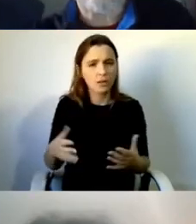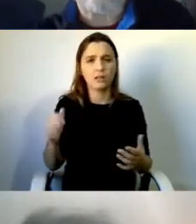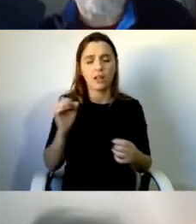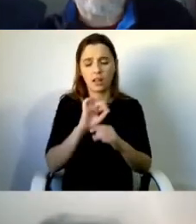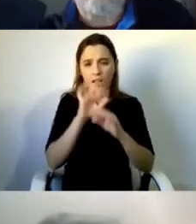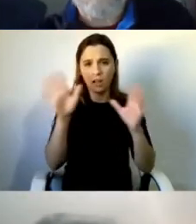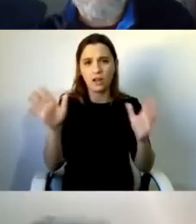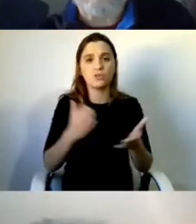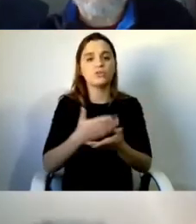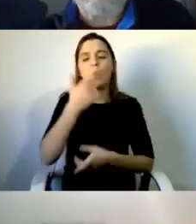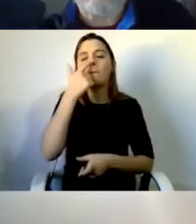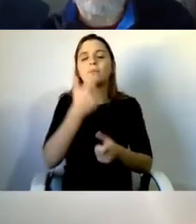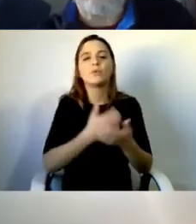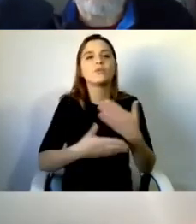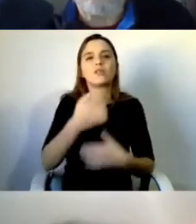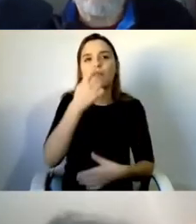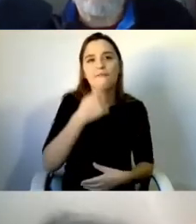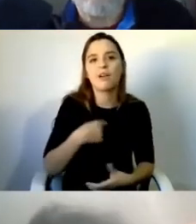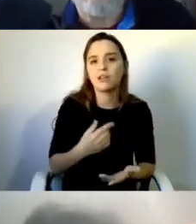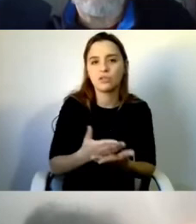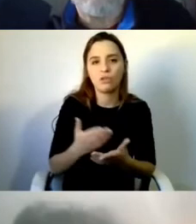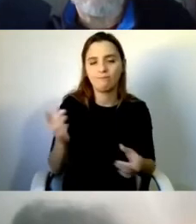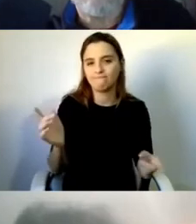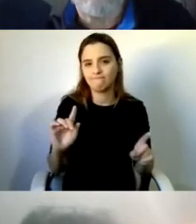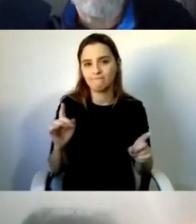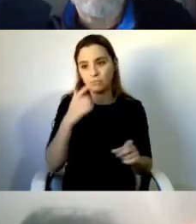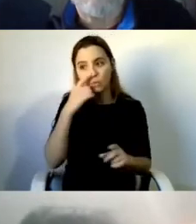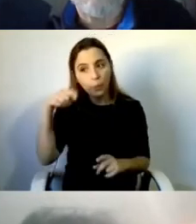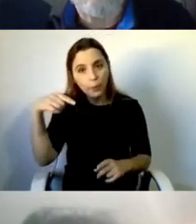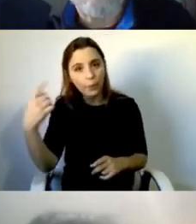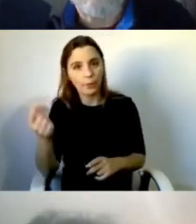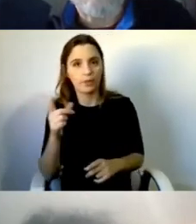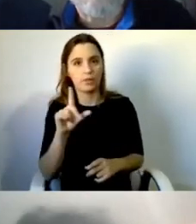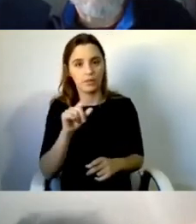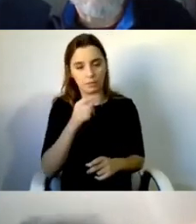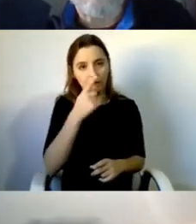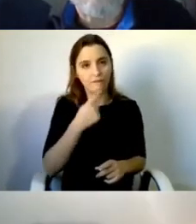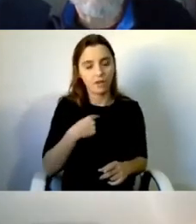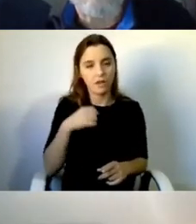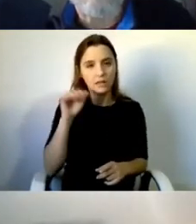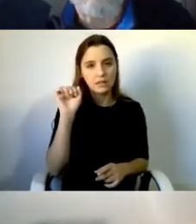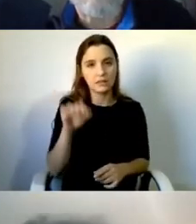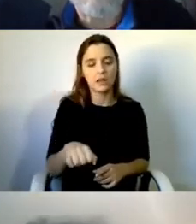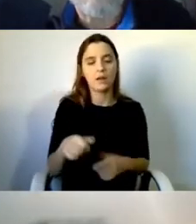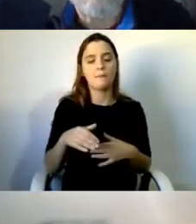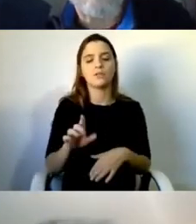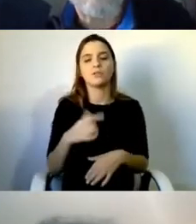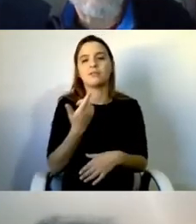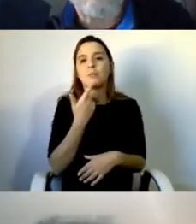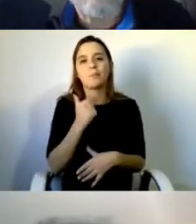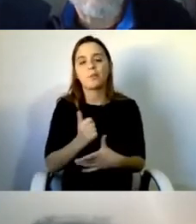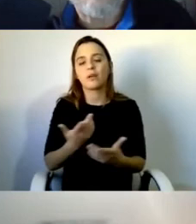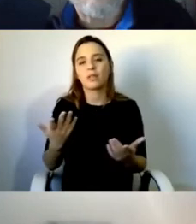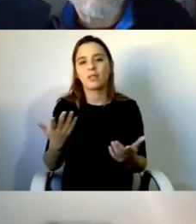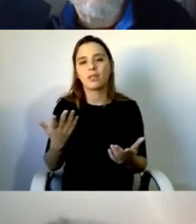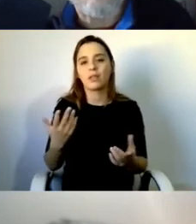fail, and we cannot move on fighting, continuing our